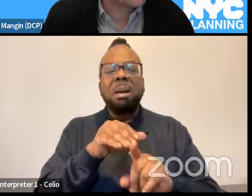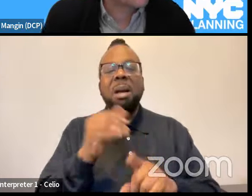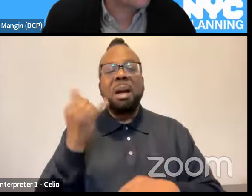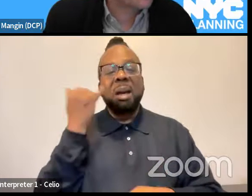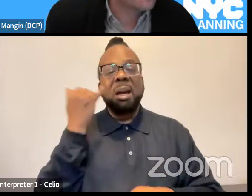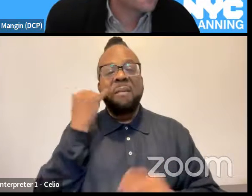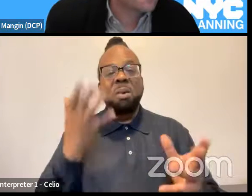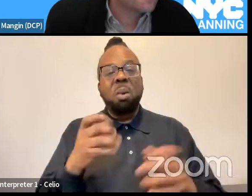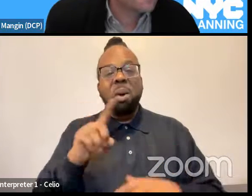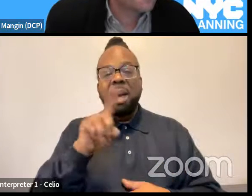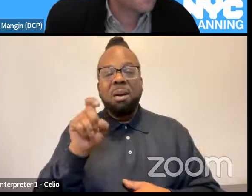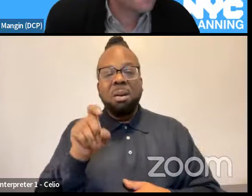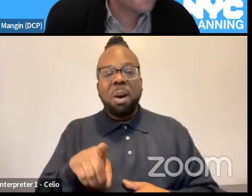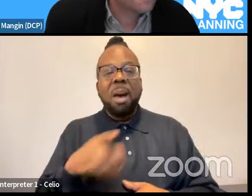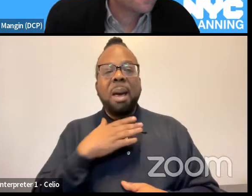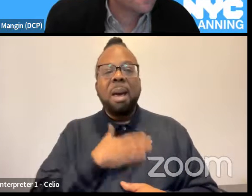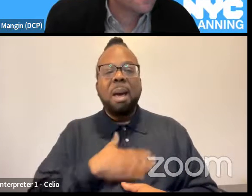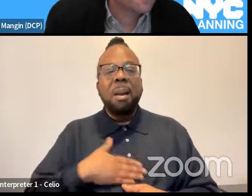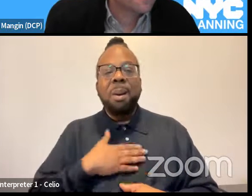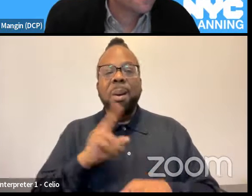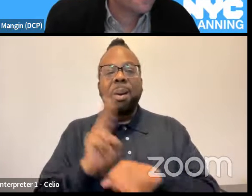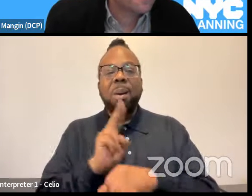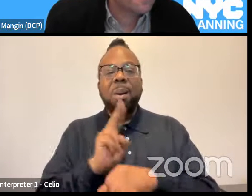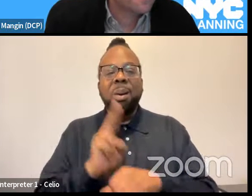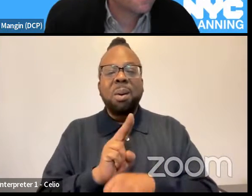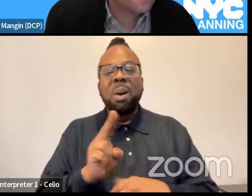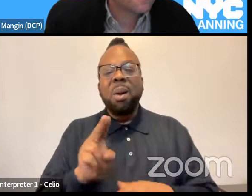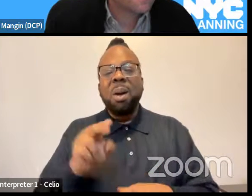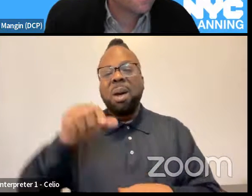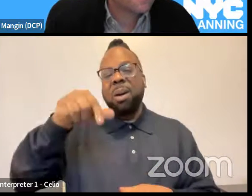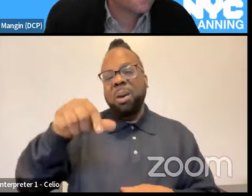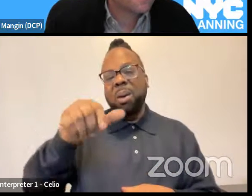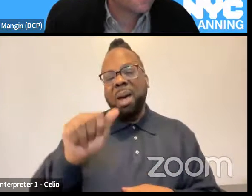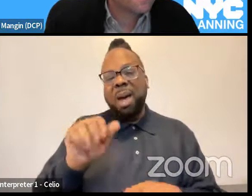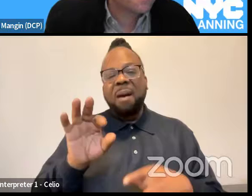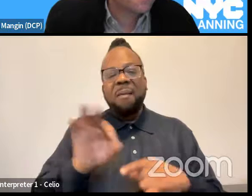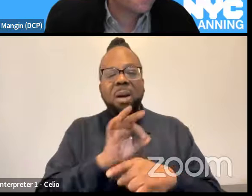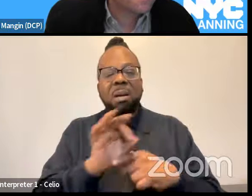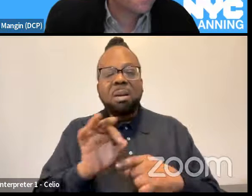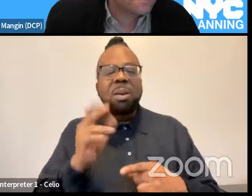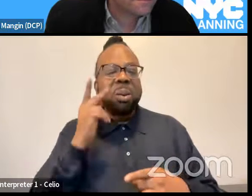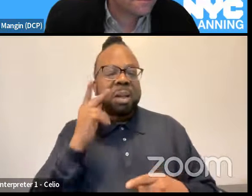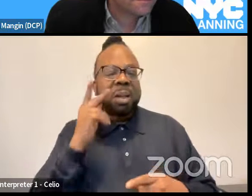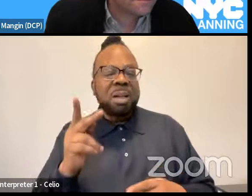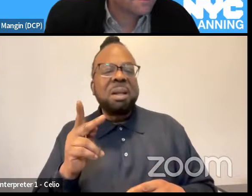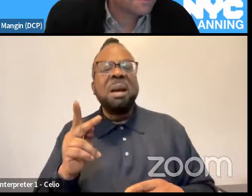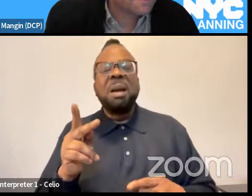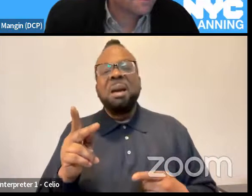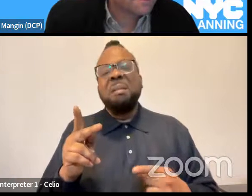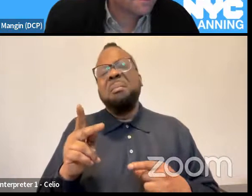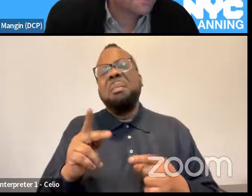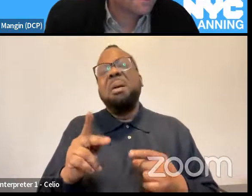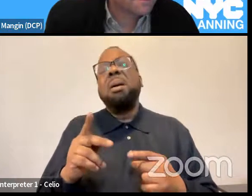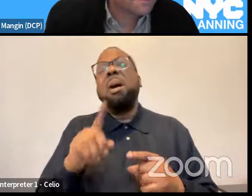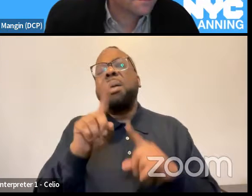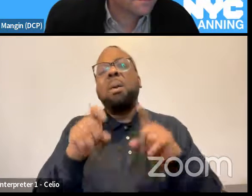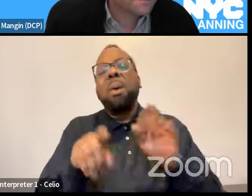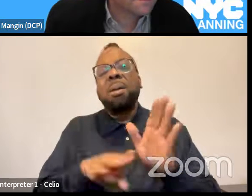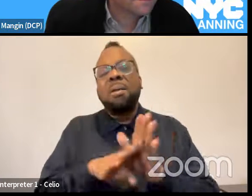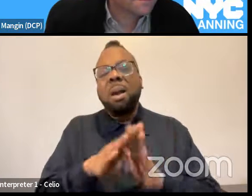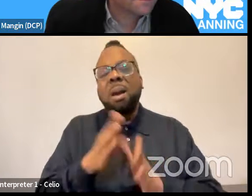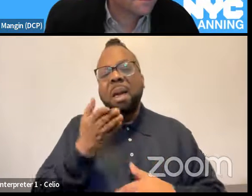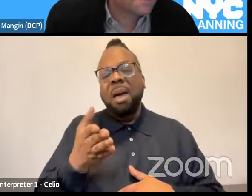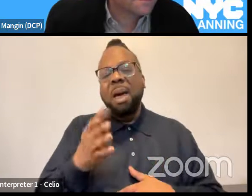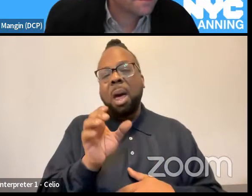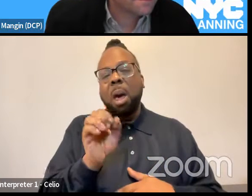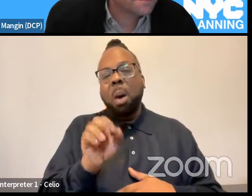ask questions, please use either the Q&A function. I can see there's some questions already building in there. Or if you'd like